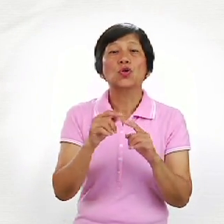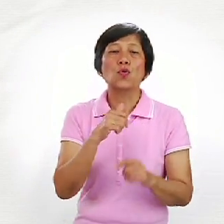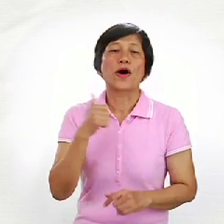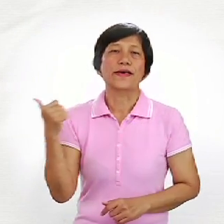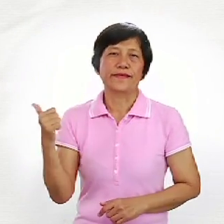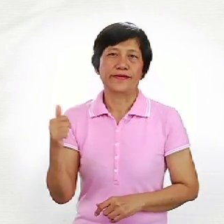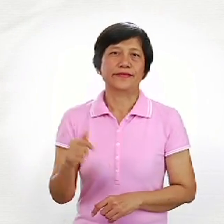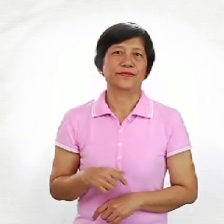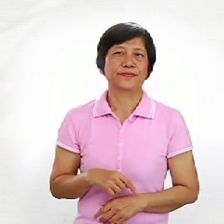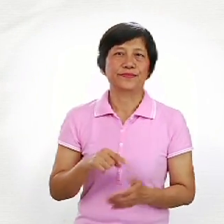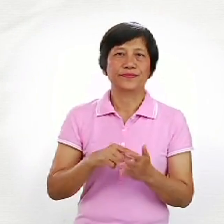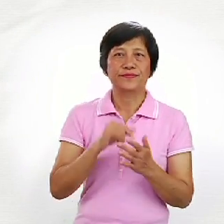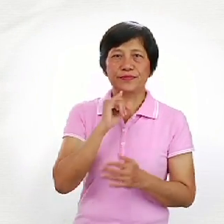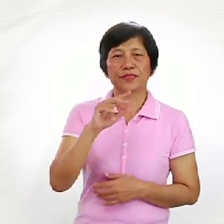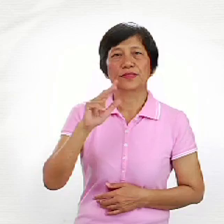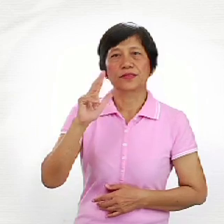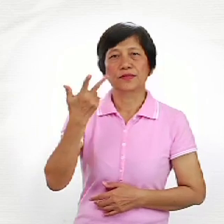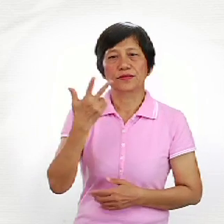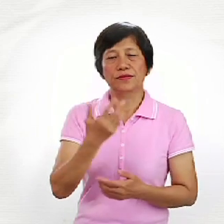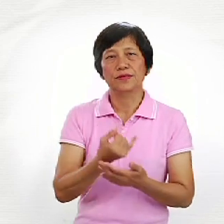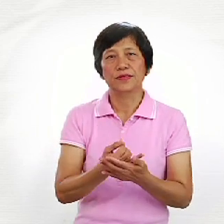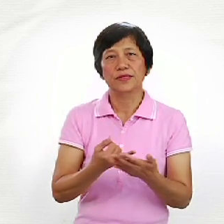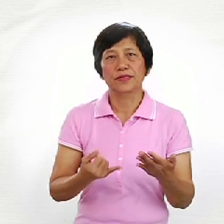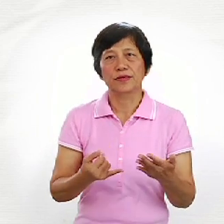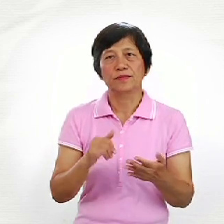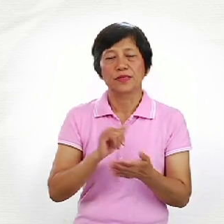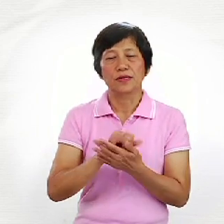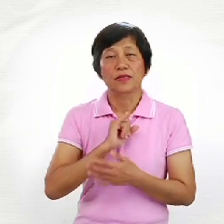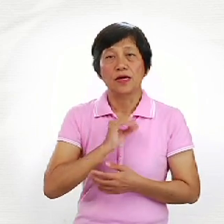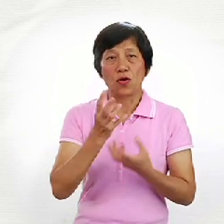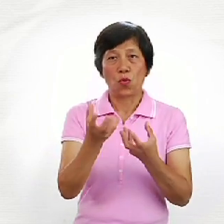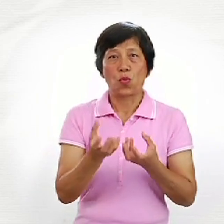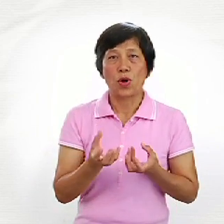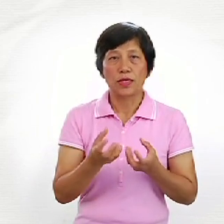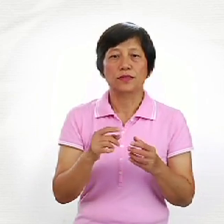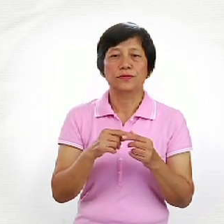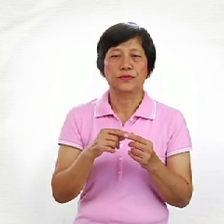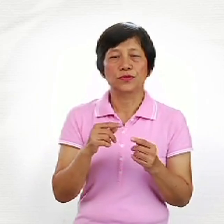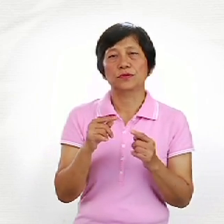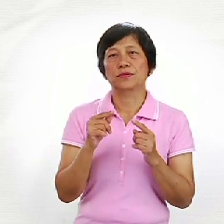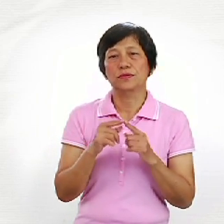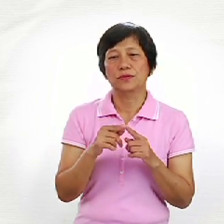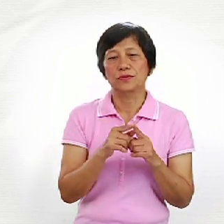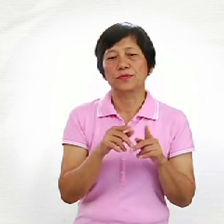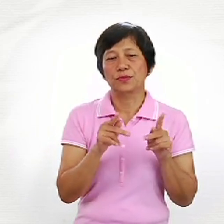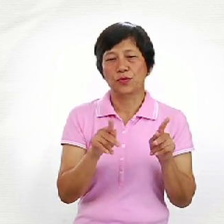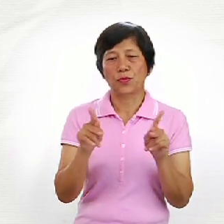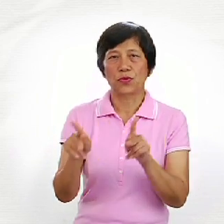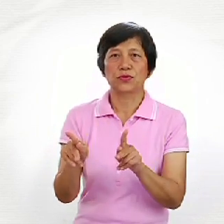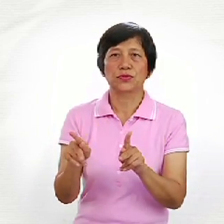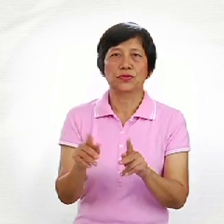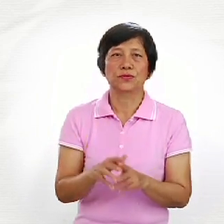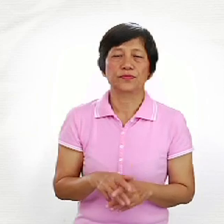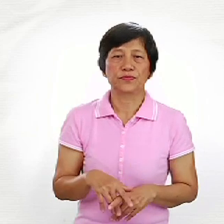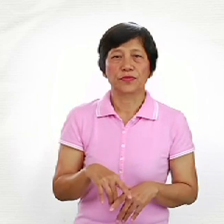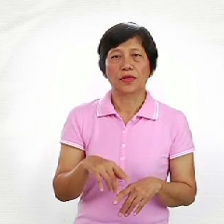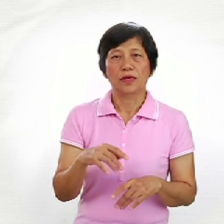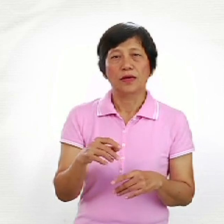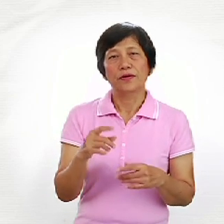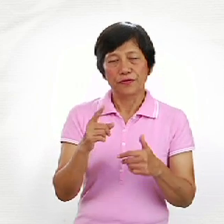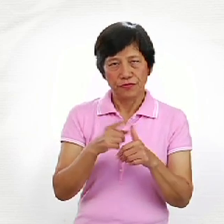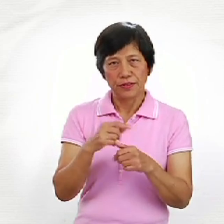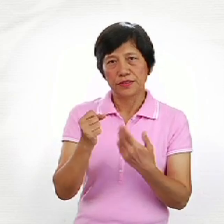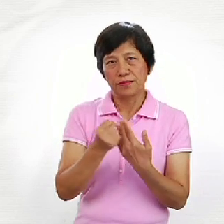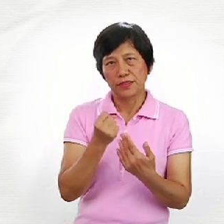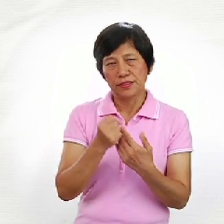is the third item that I want to propose. So, first, the simplicity of encountering the